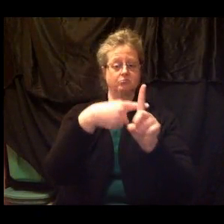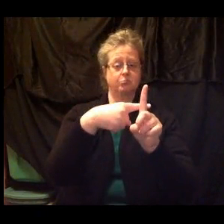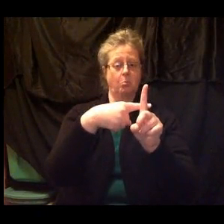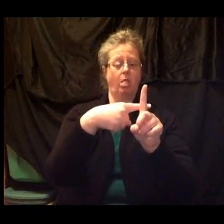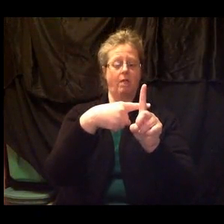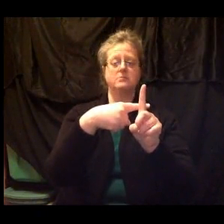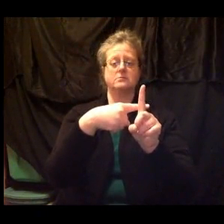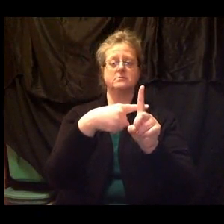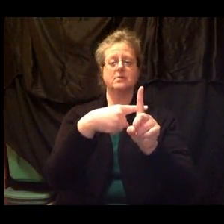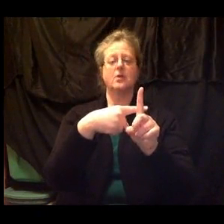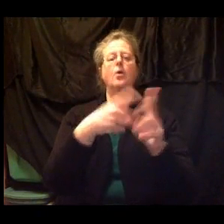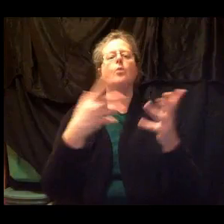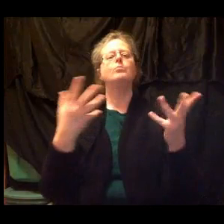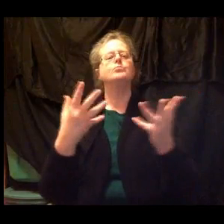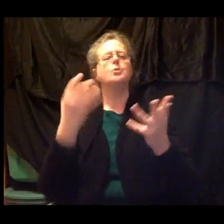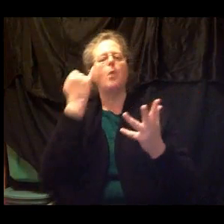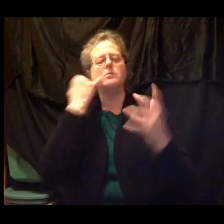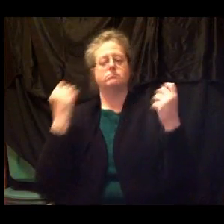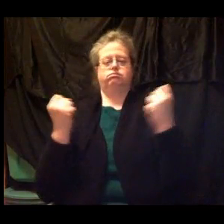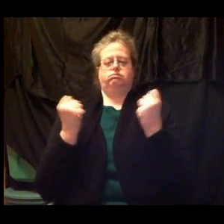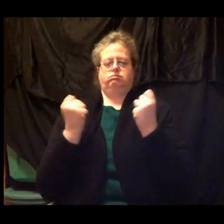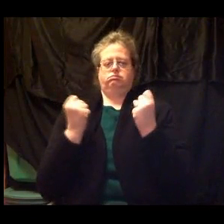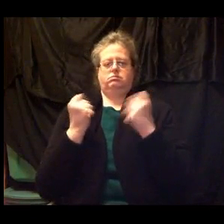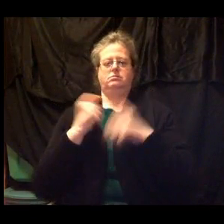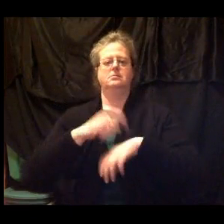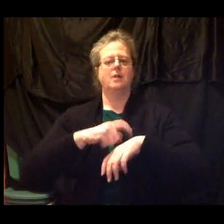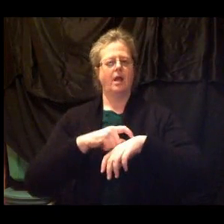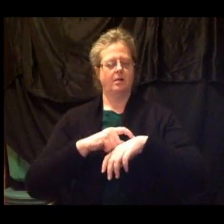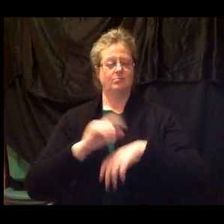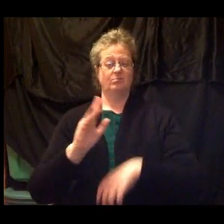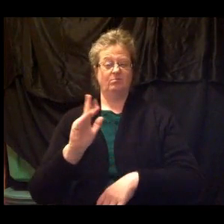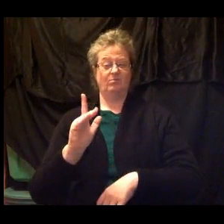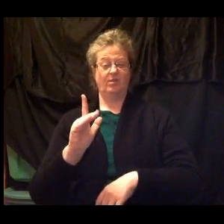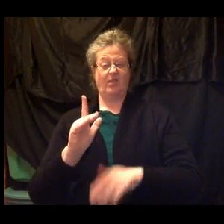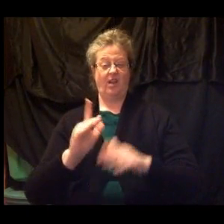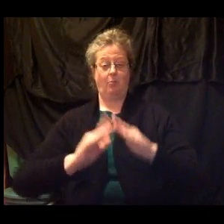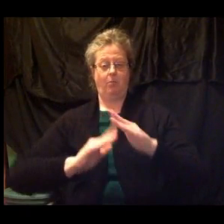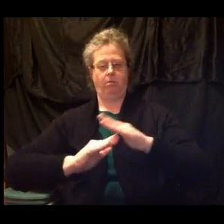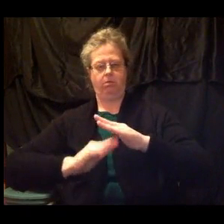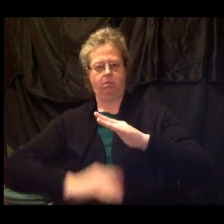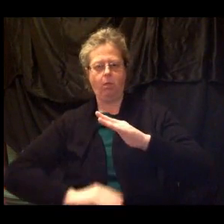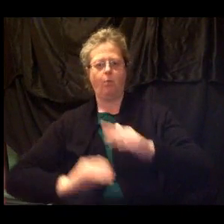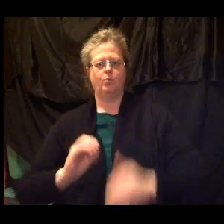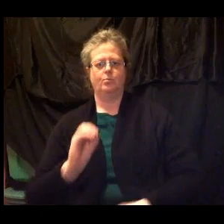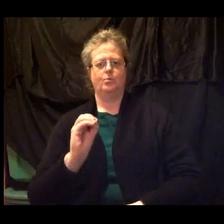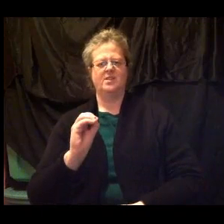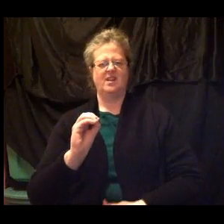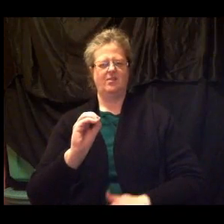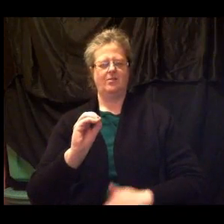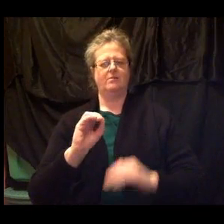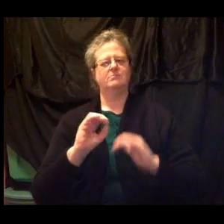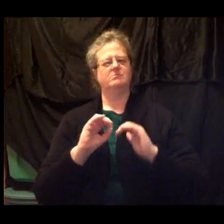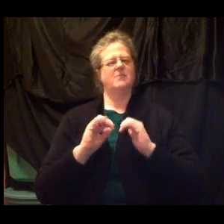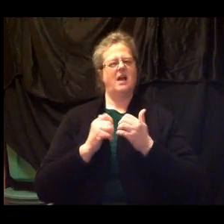degrees below 0. We probably wouldn't be in school if that were the case. How do we indicate